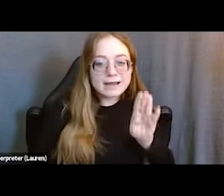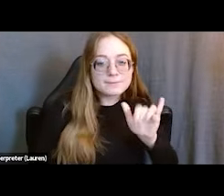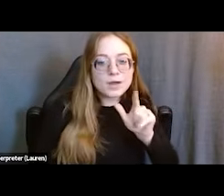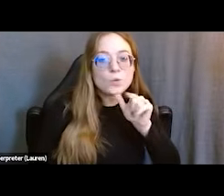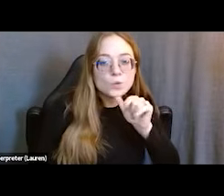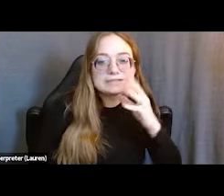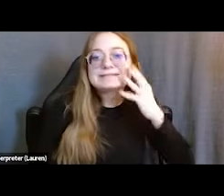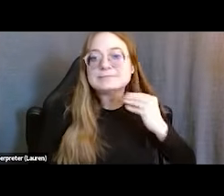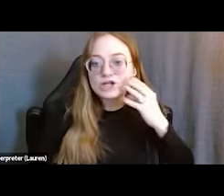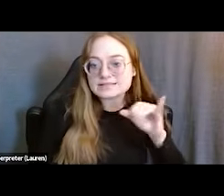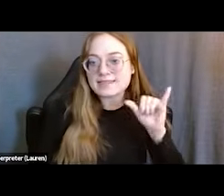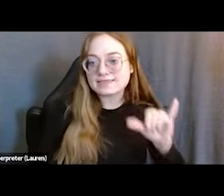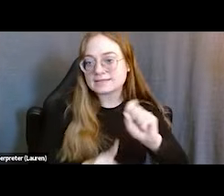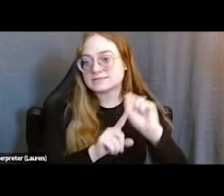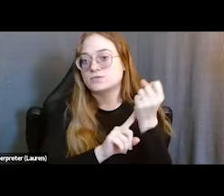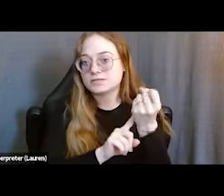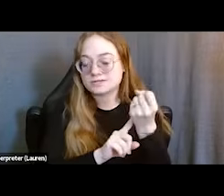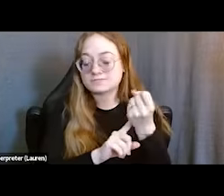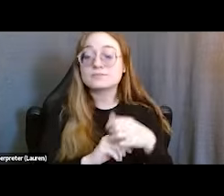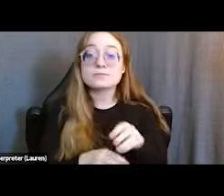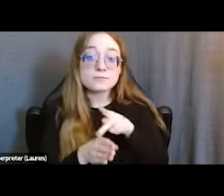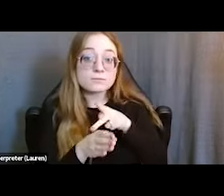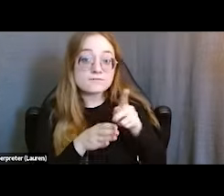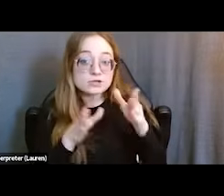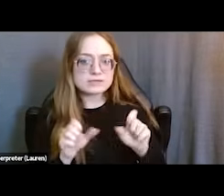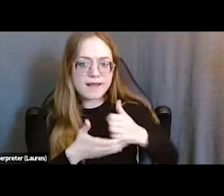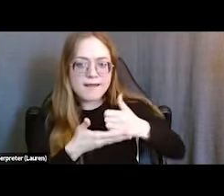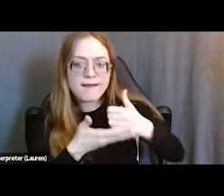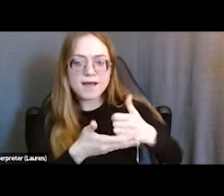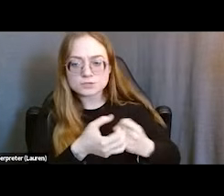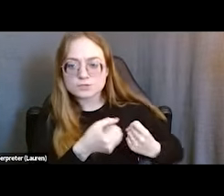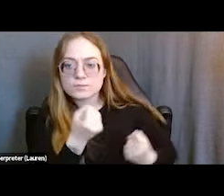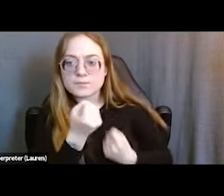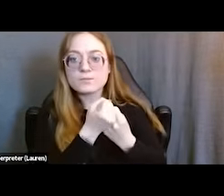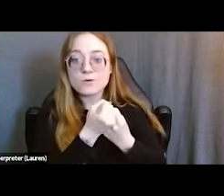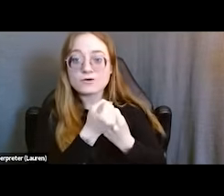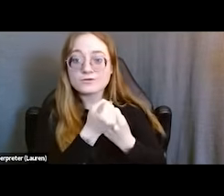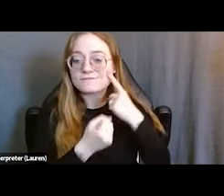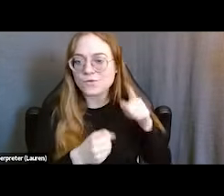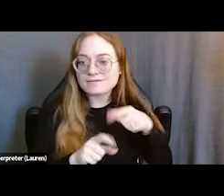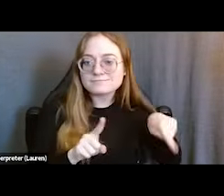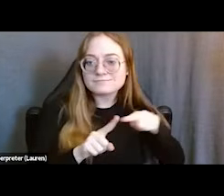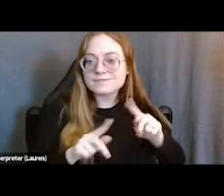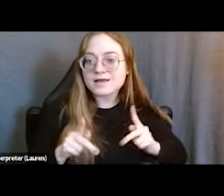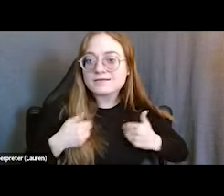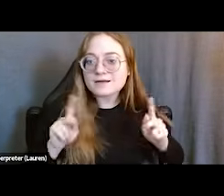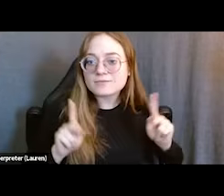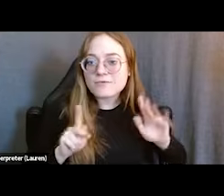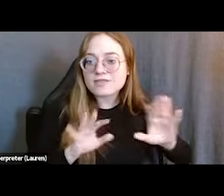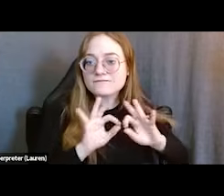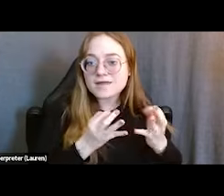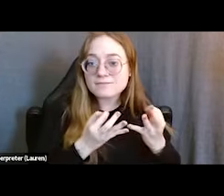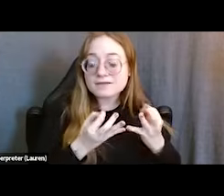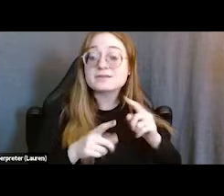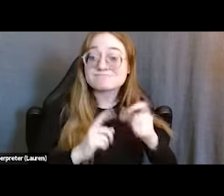the crisis situation. In other words, professionals can be really helpful and supportive for both young people and their families, but in order to